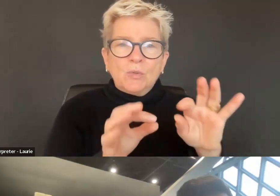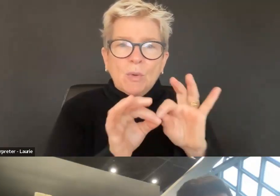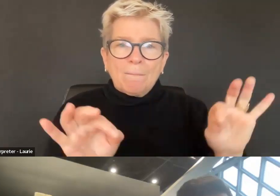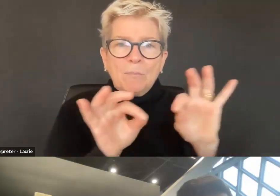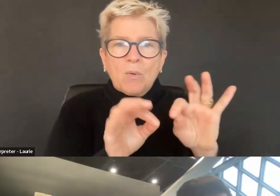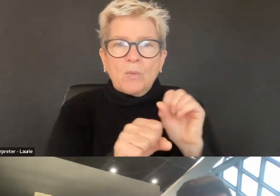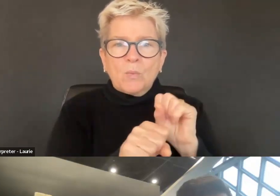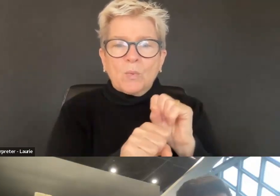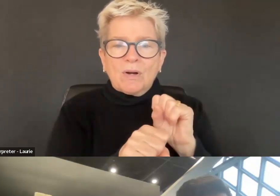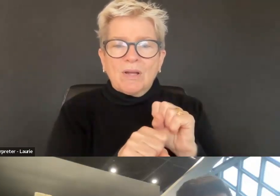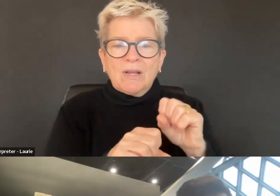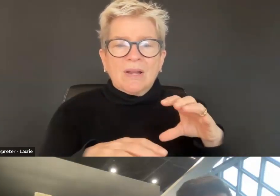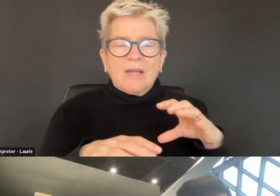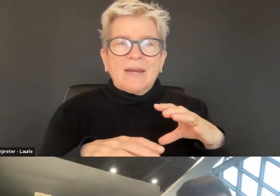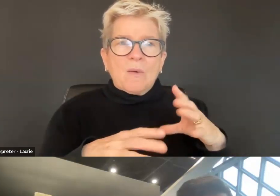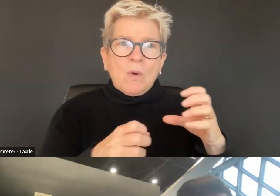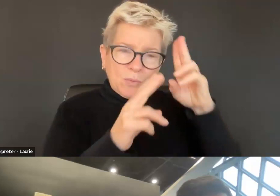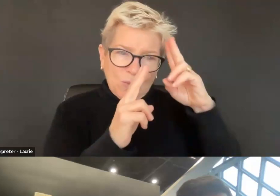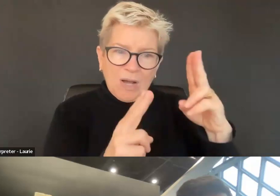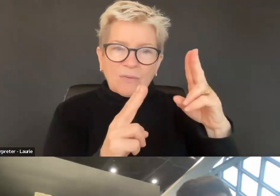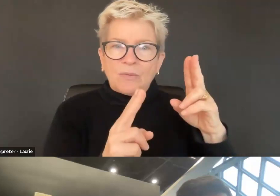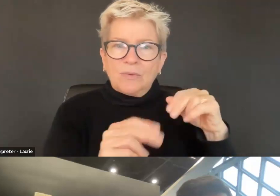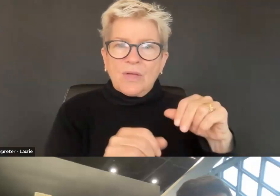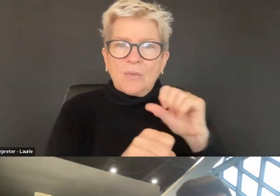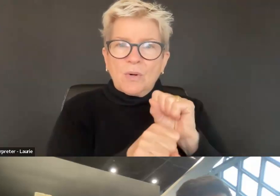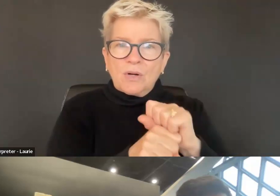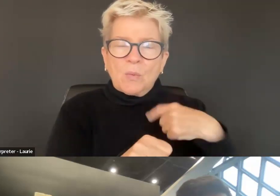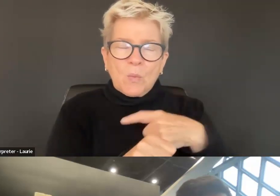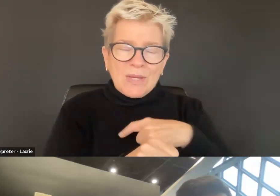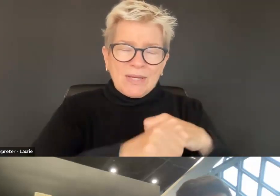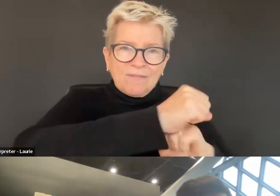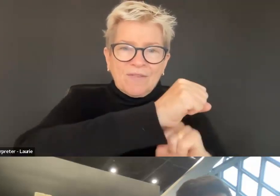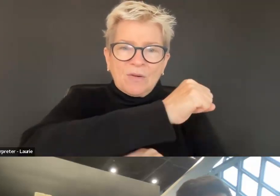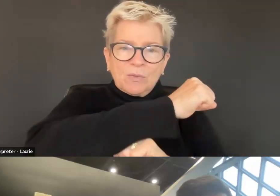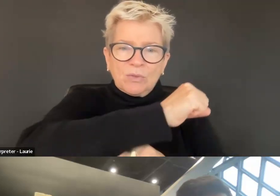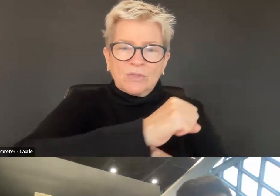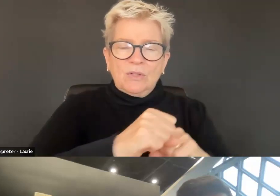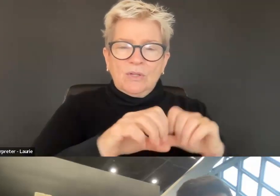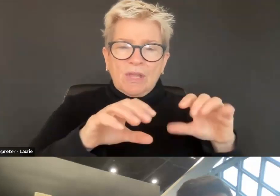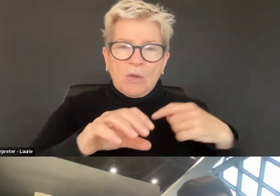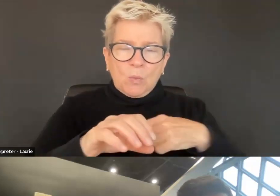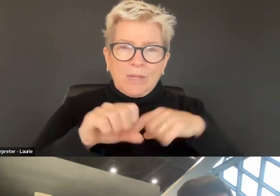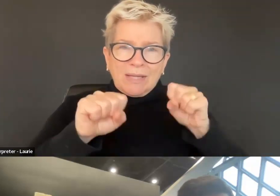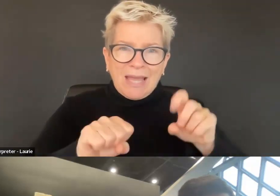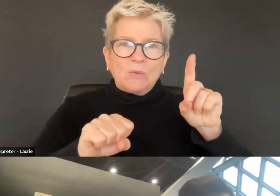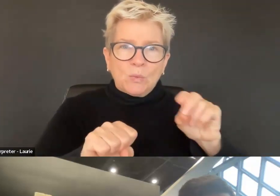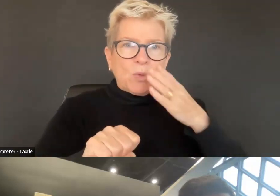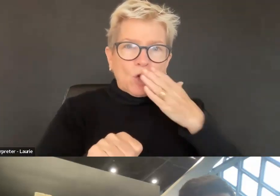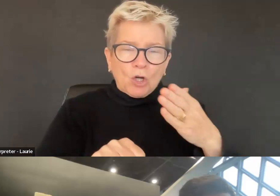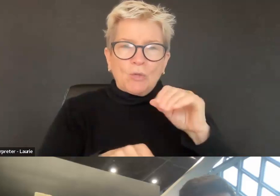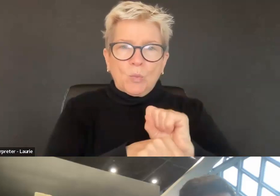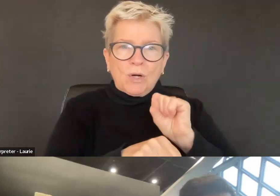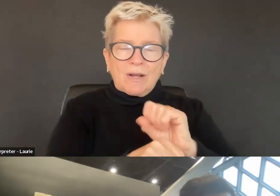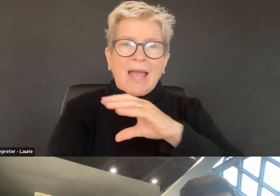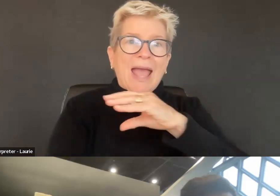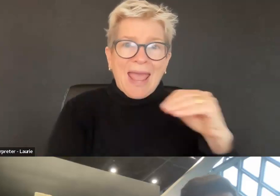take away from that, because we need that foundation that we can do good work. And we really need